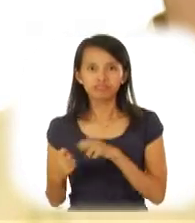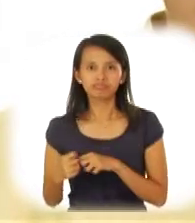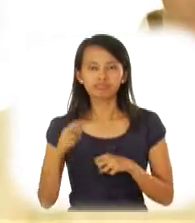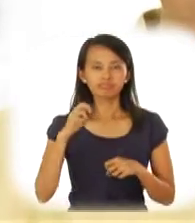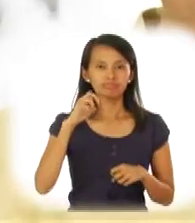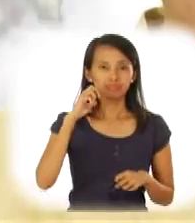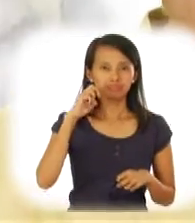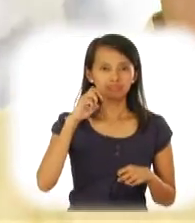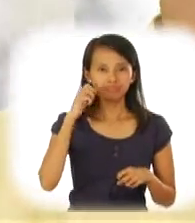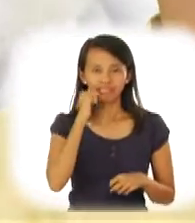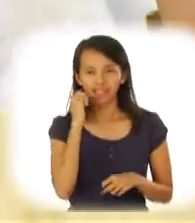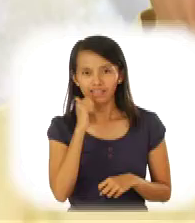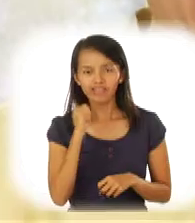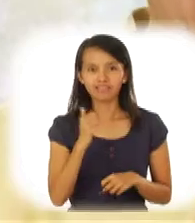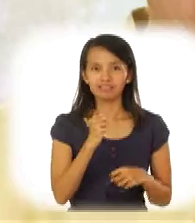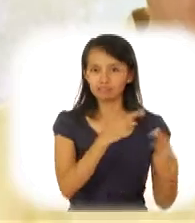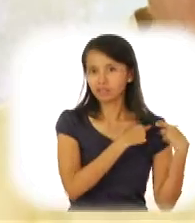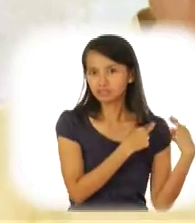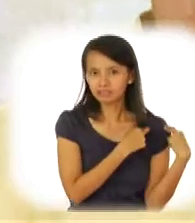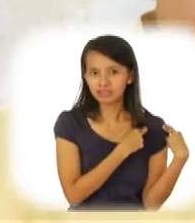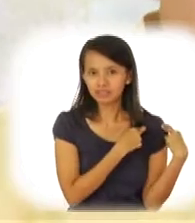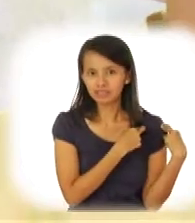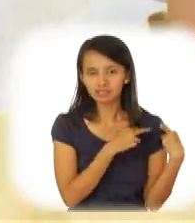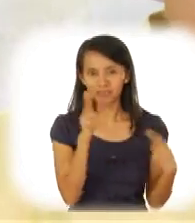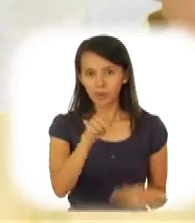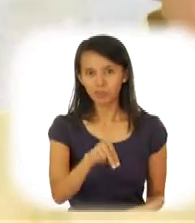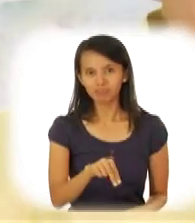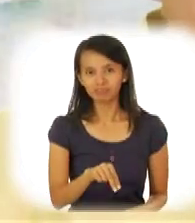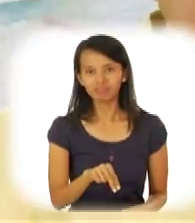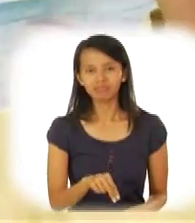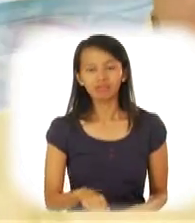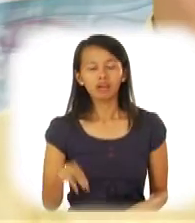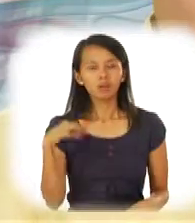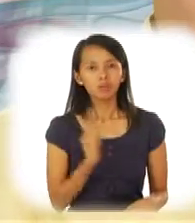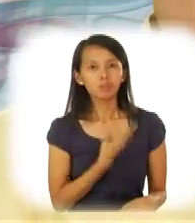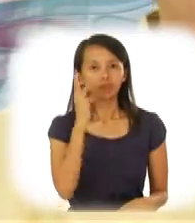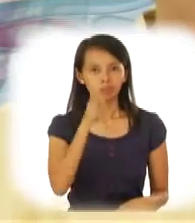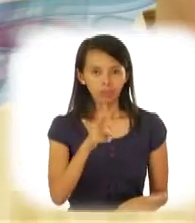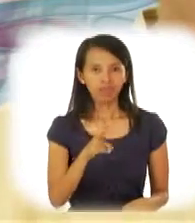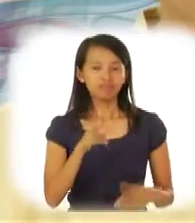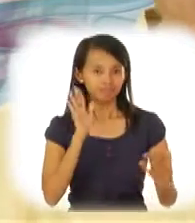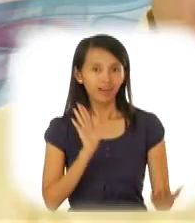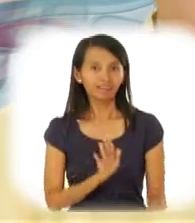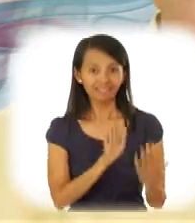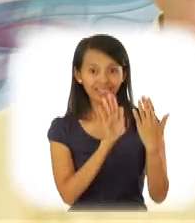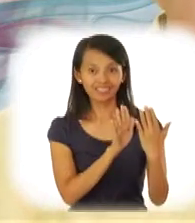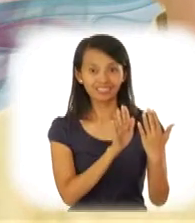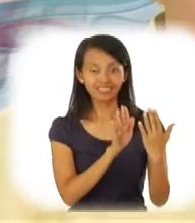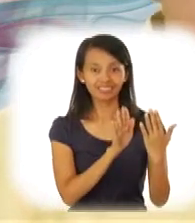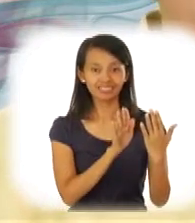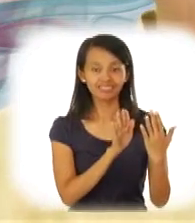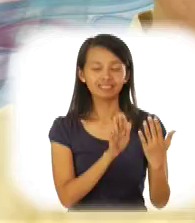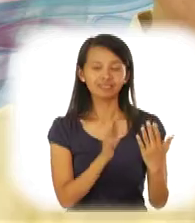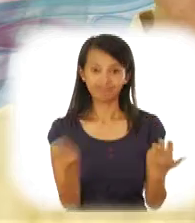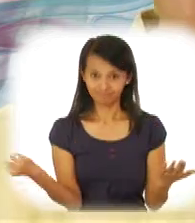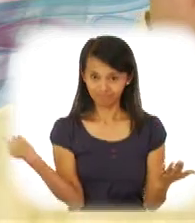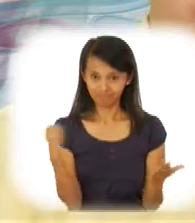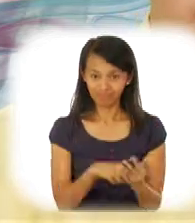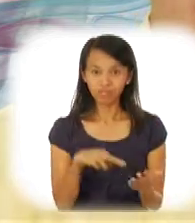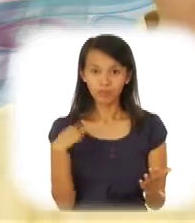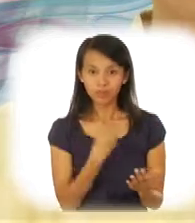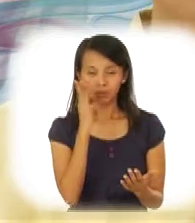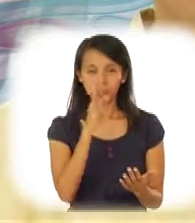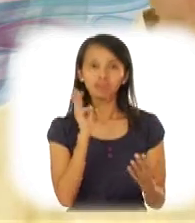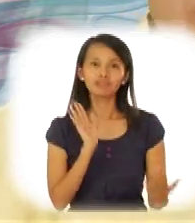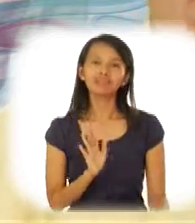daily grind, the daily callings of our responsibility. No, we will address, let